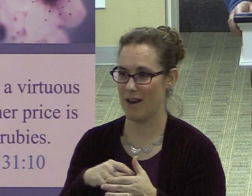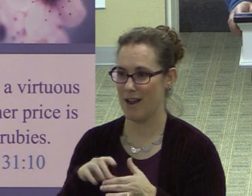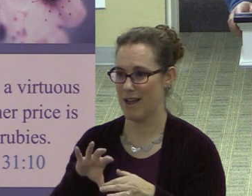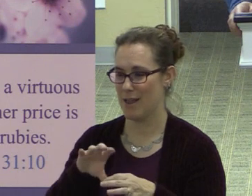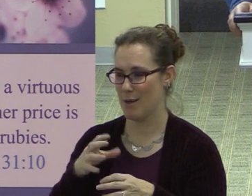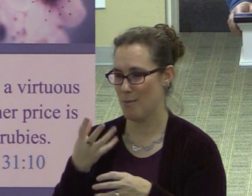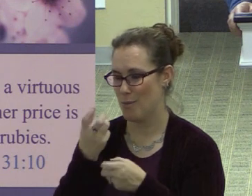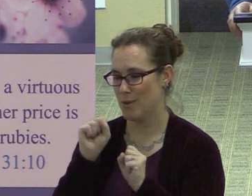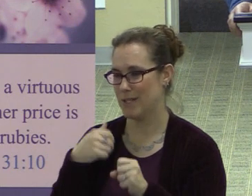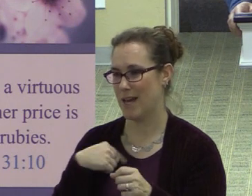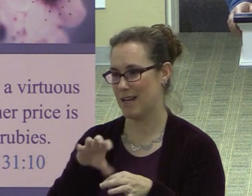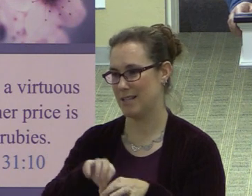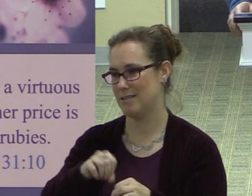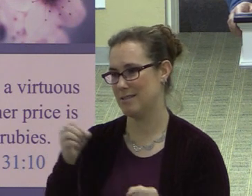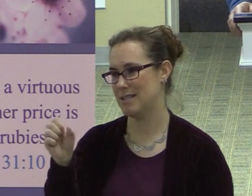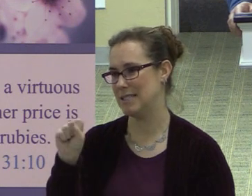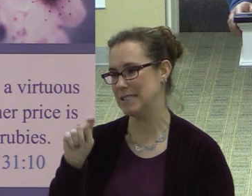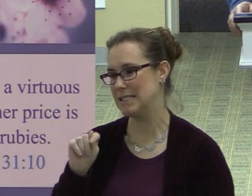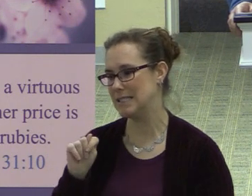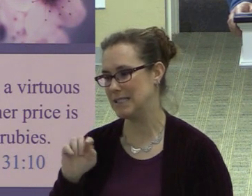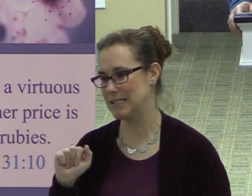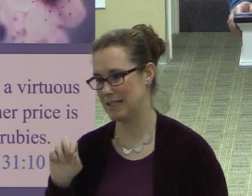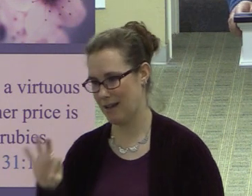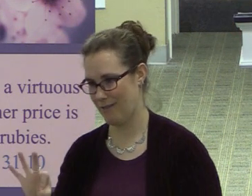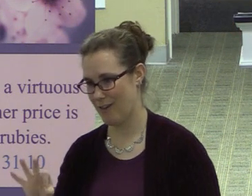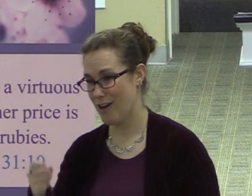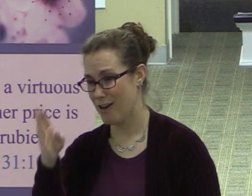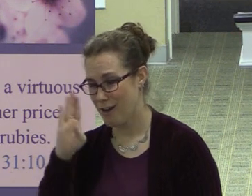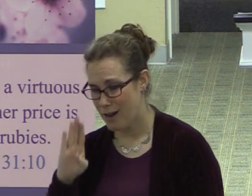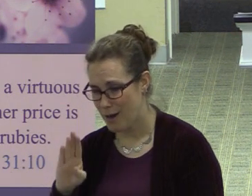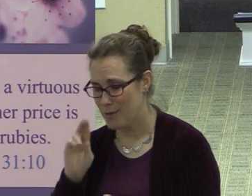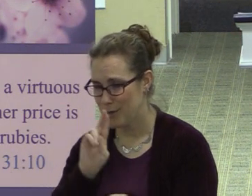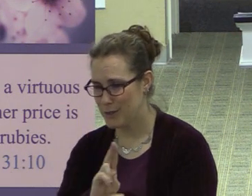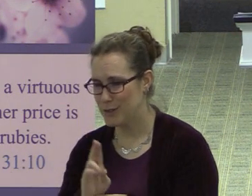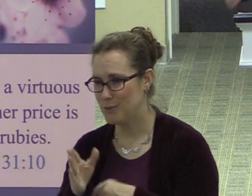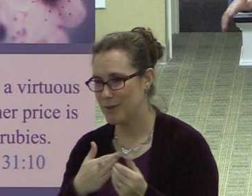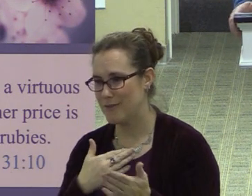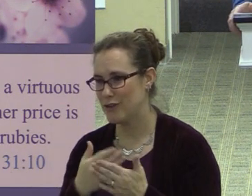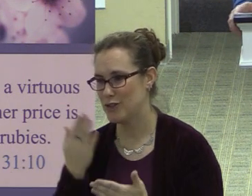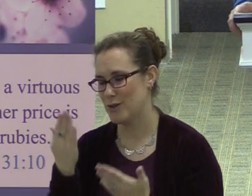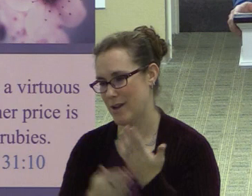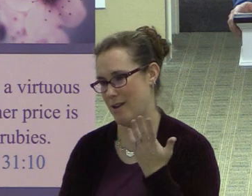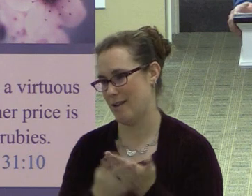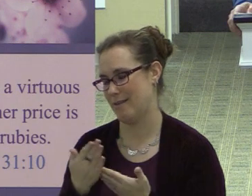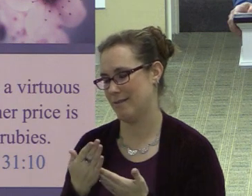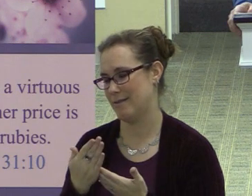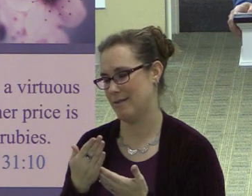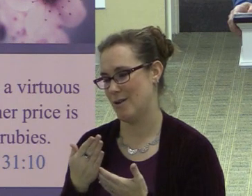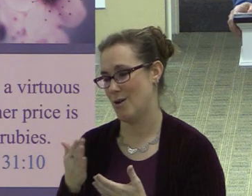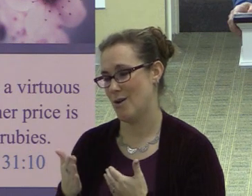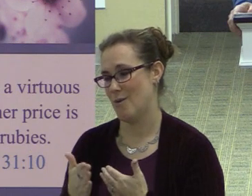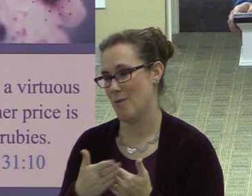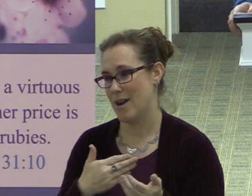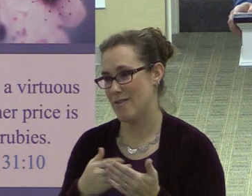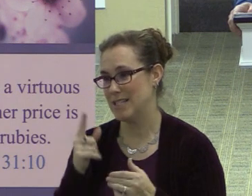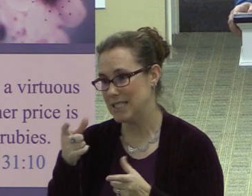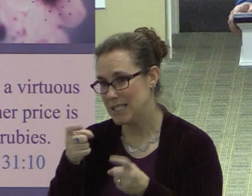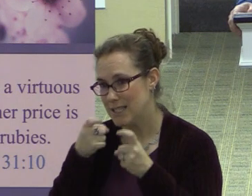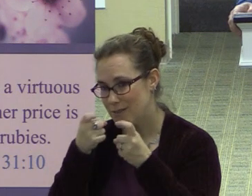staff. And God will always use whatever's in your hand. Whatever he's given you, it's there for a reason.